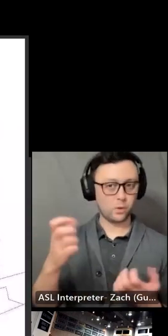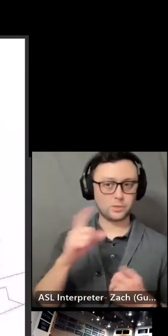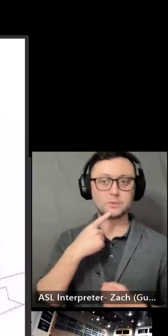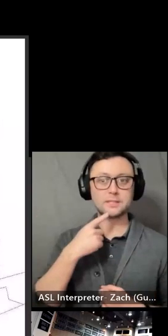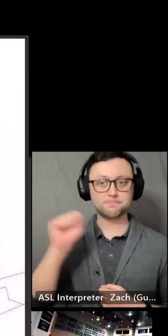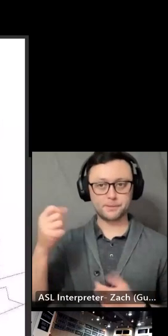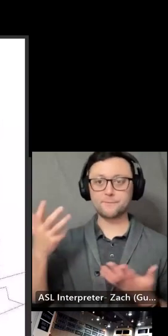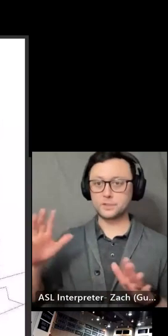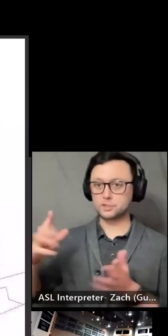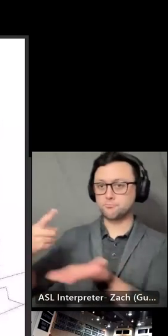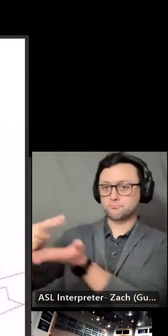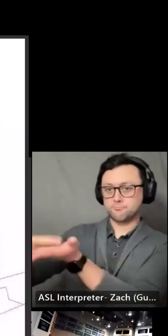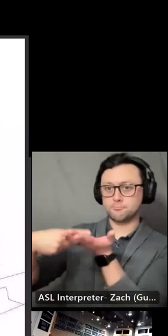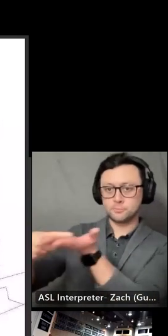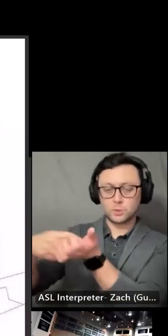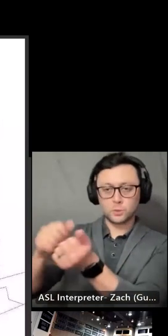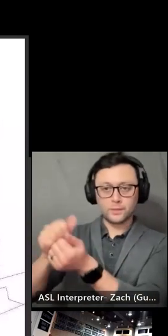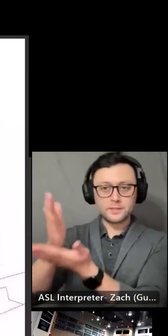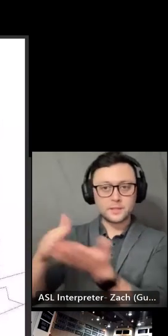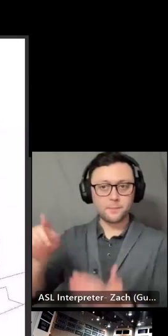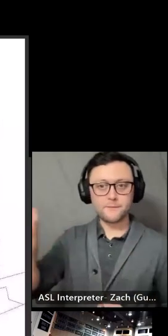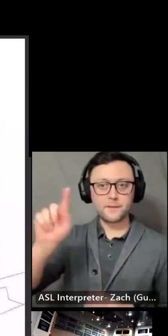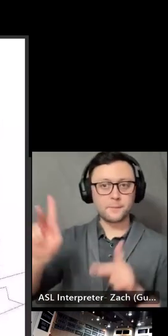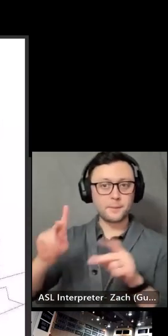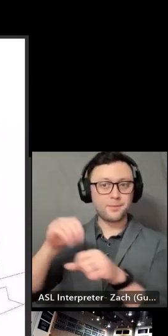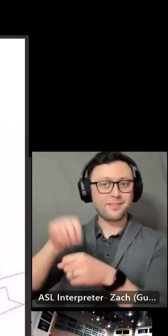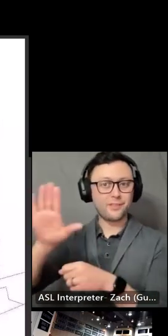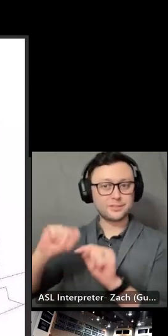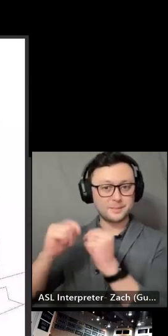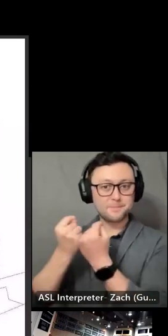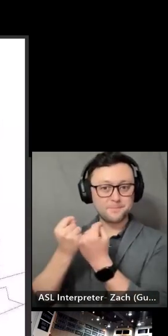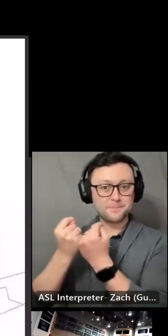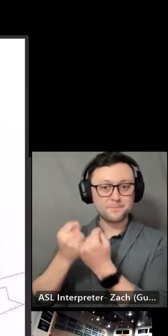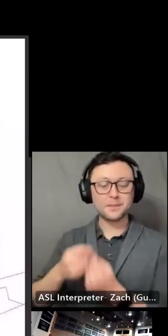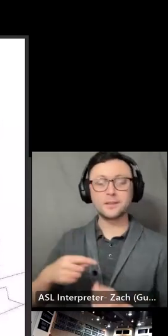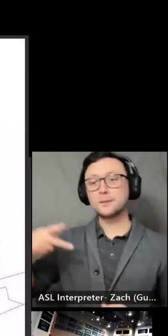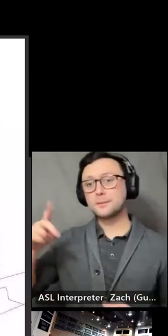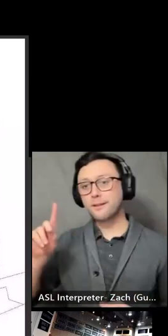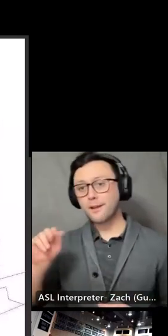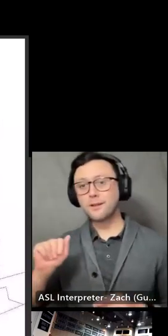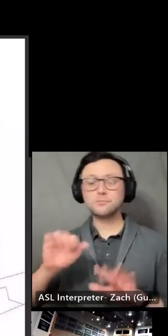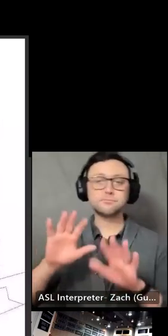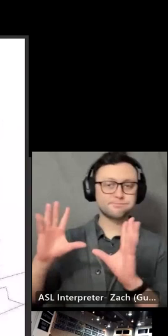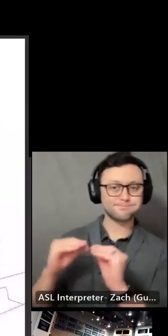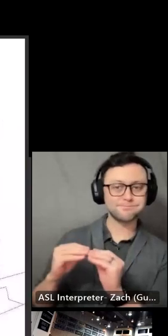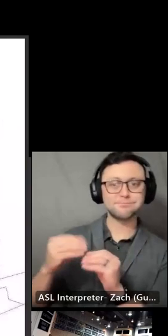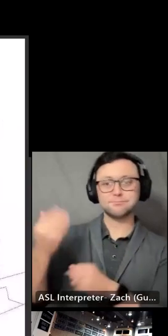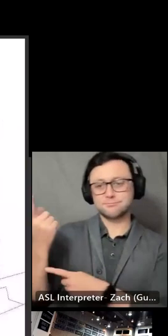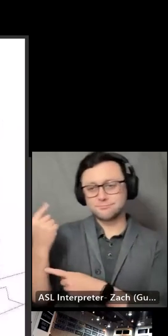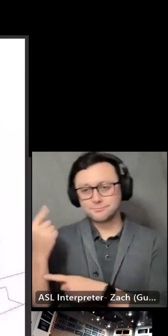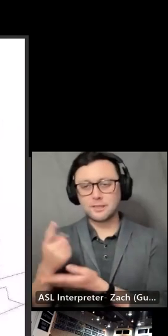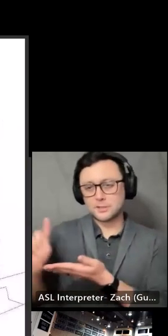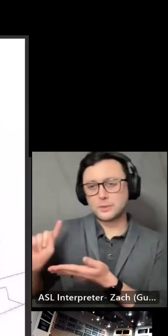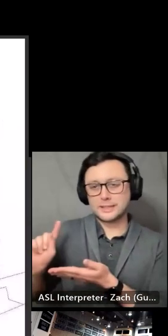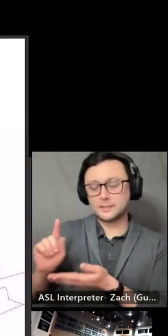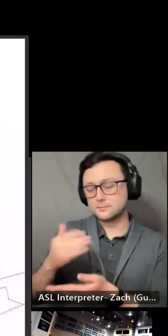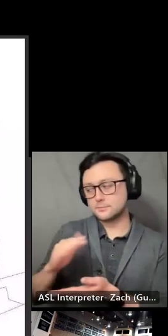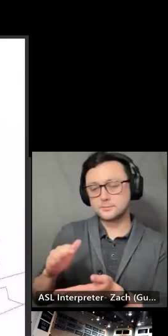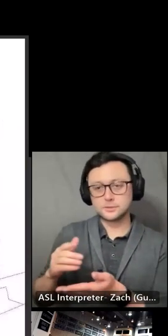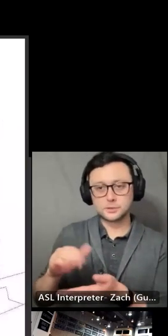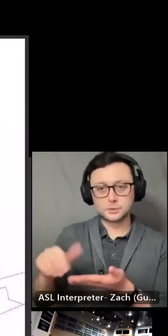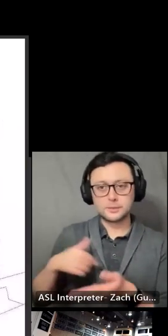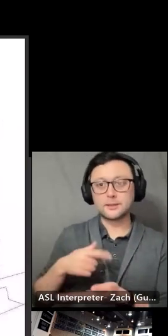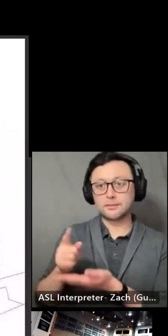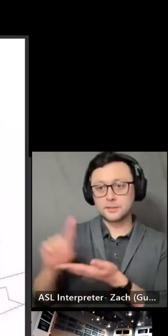in conversation with Chris and some of the folks in the mayor's team. The BPDA gave me a call last week to talk about this MOU. And so I am